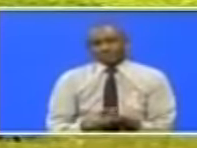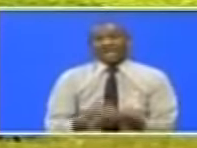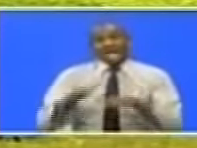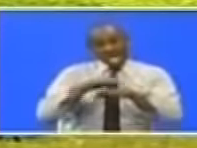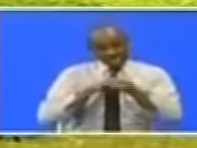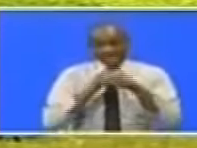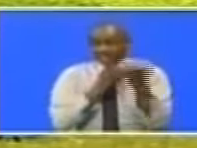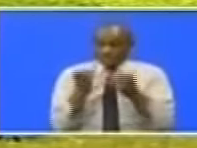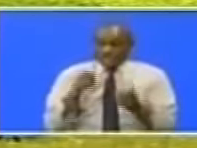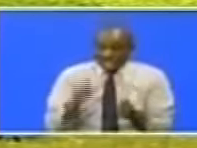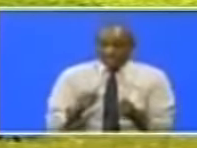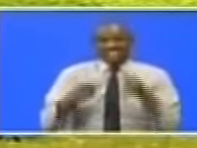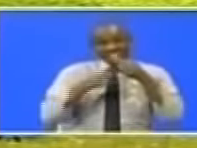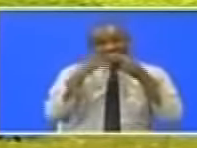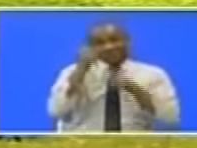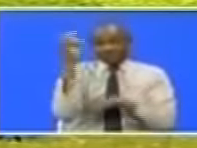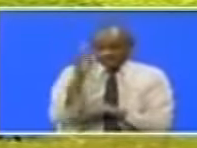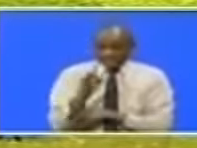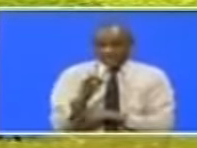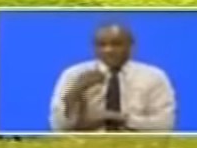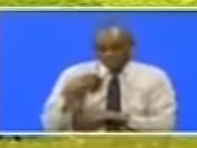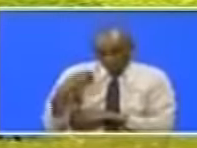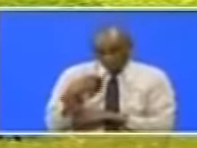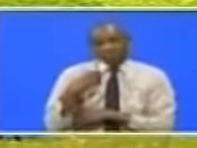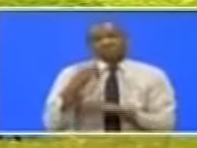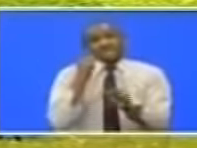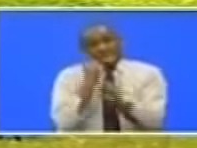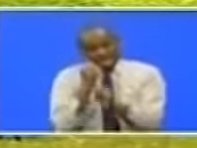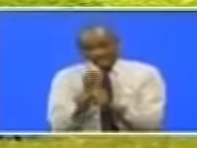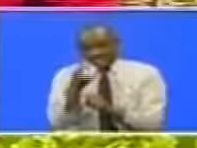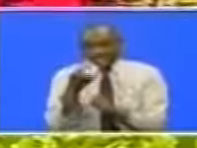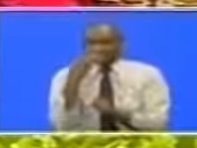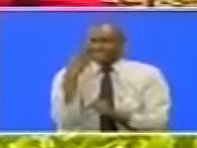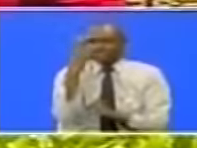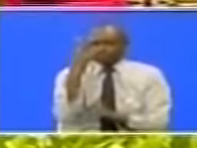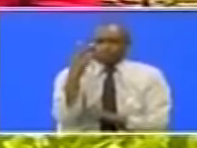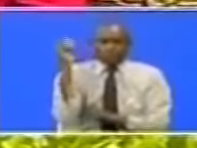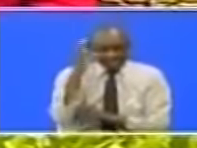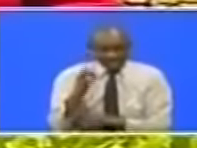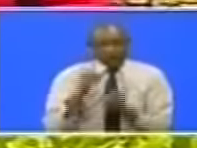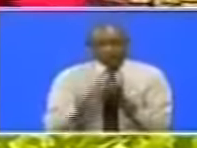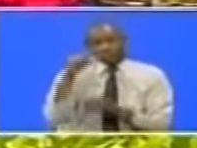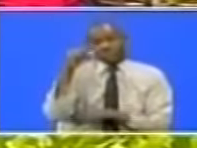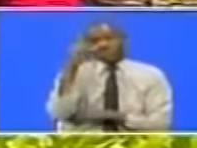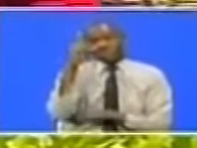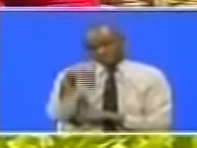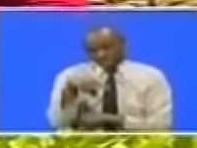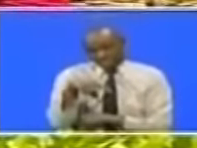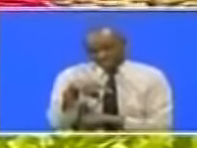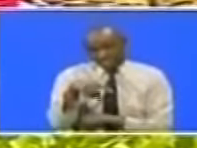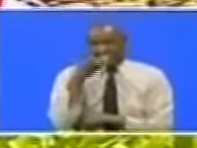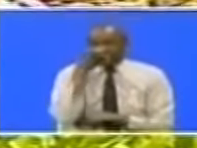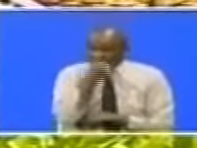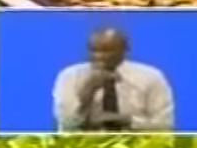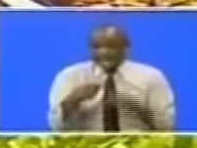economy, employing 65% of Africa's labor force and accounting for 32% of gross domestic product. Despite